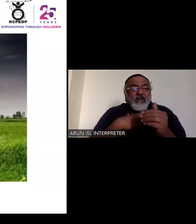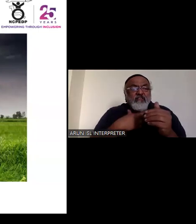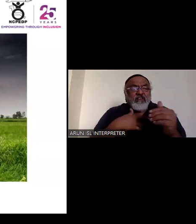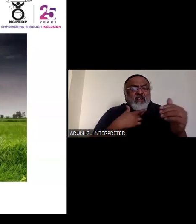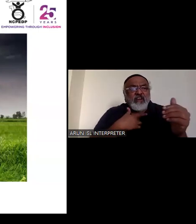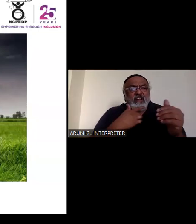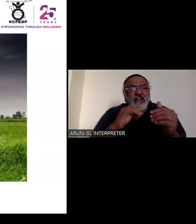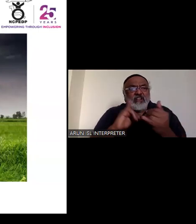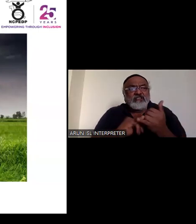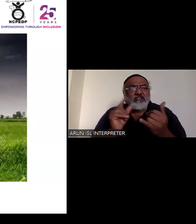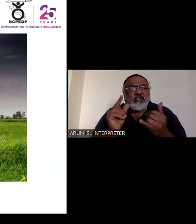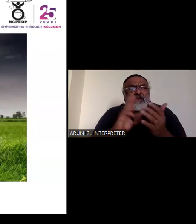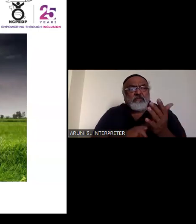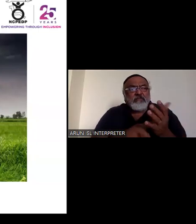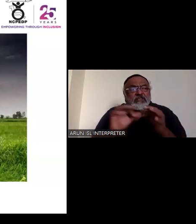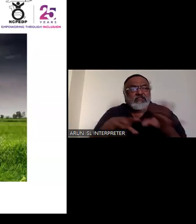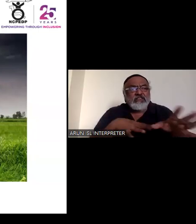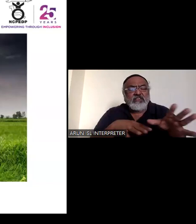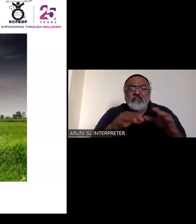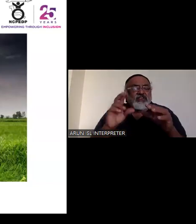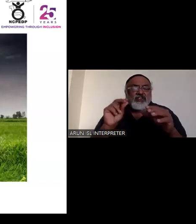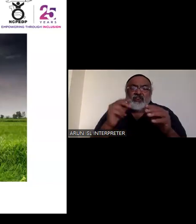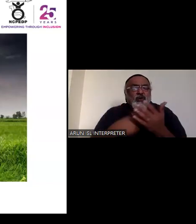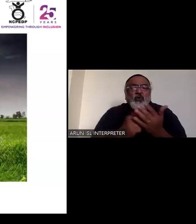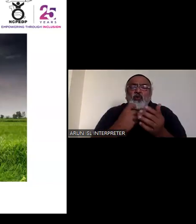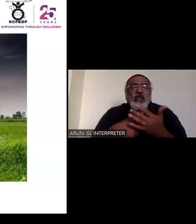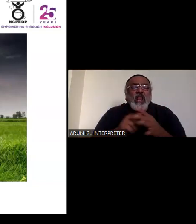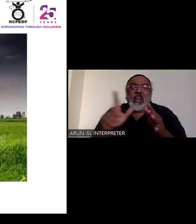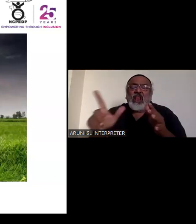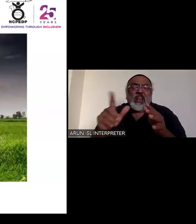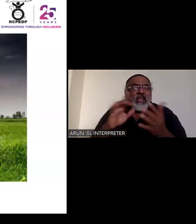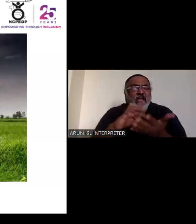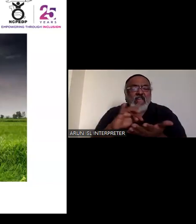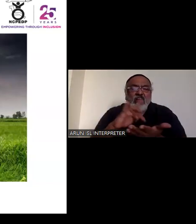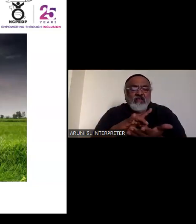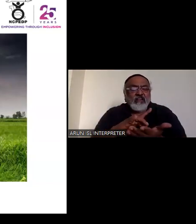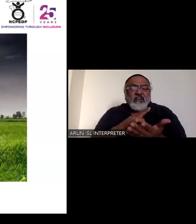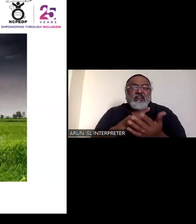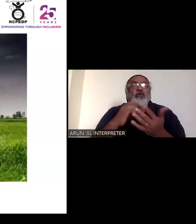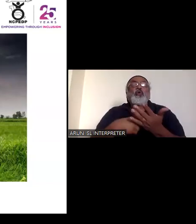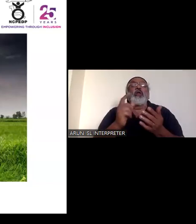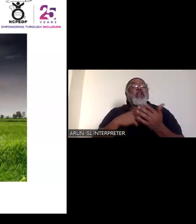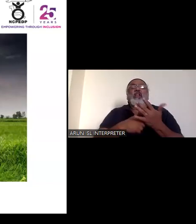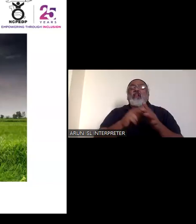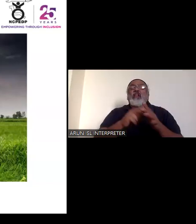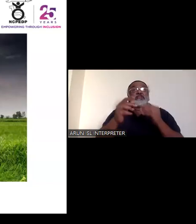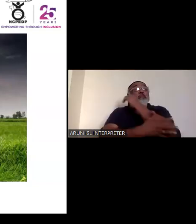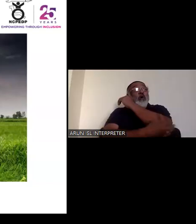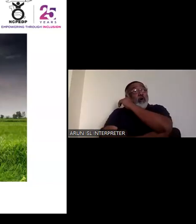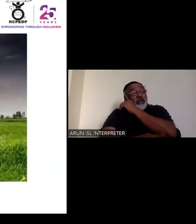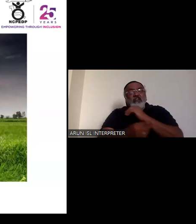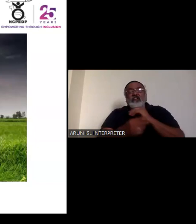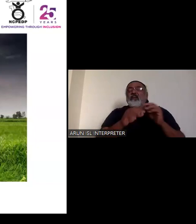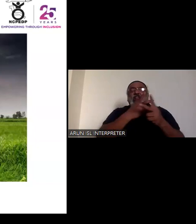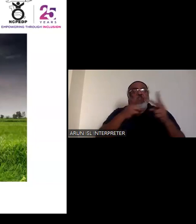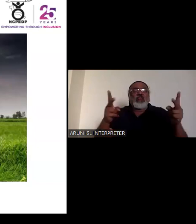in the cities are not a rural area, and rural area has nothing to do with the poverty. It's quite possible that